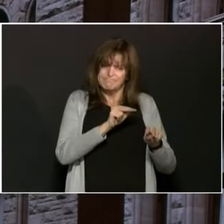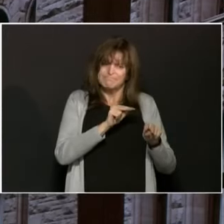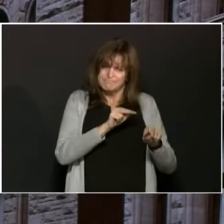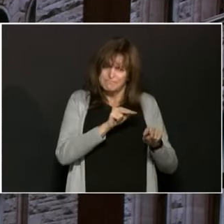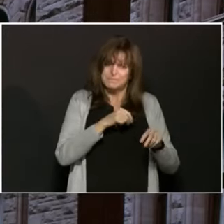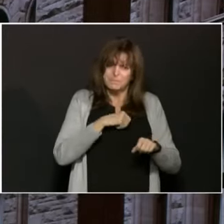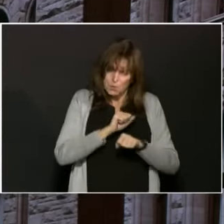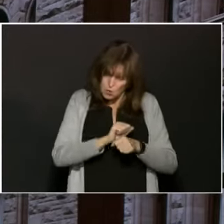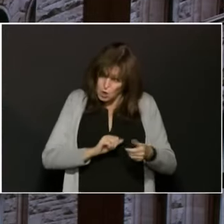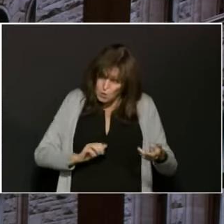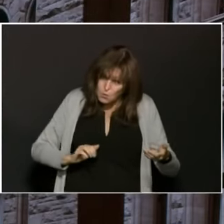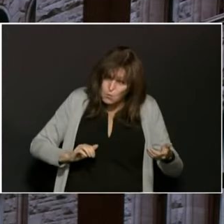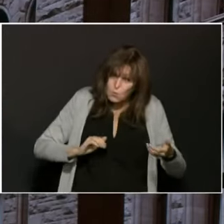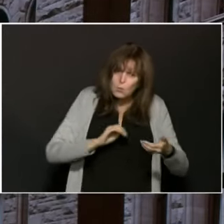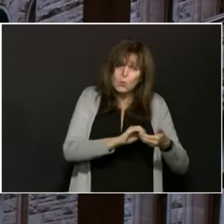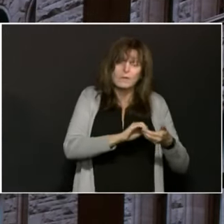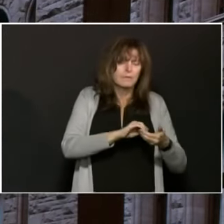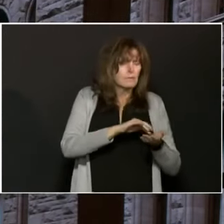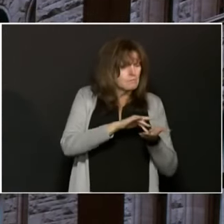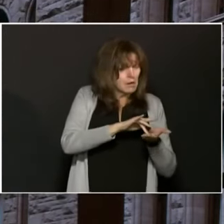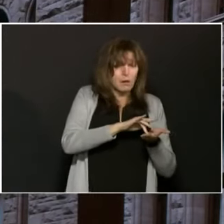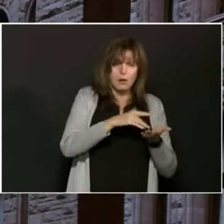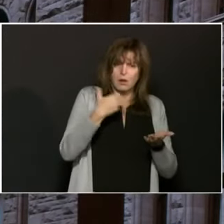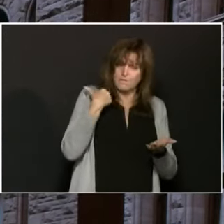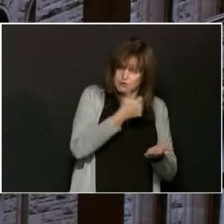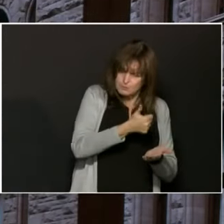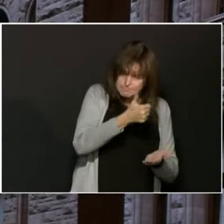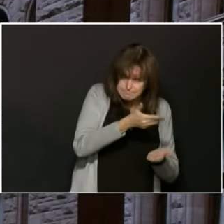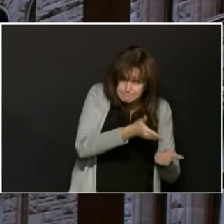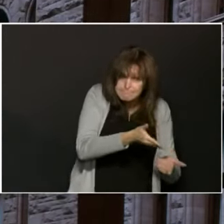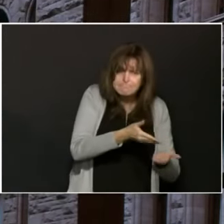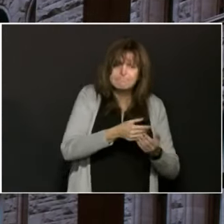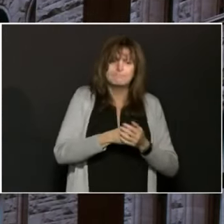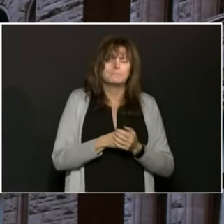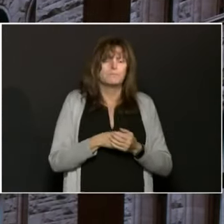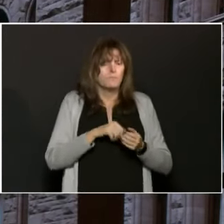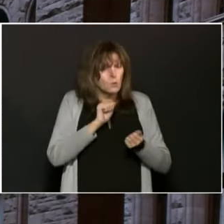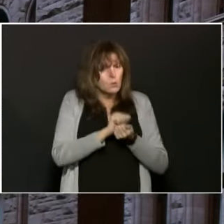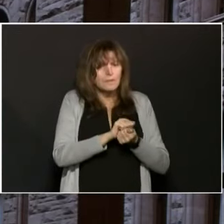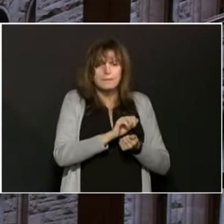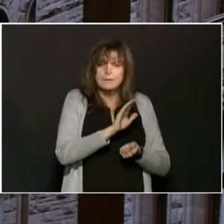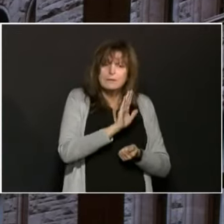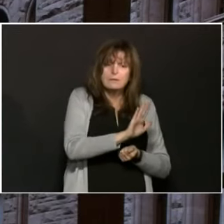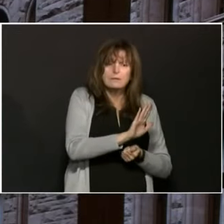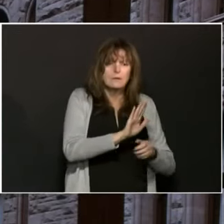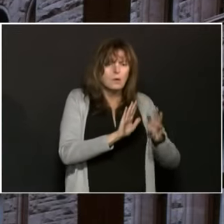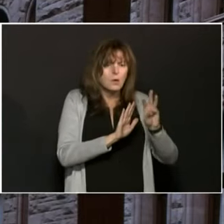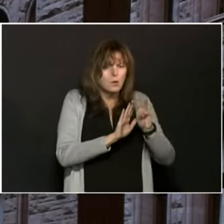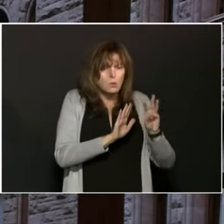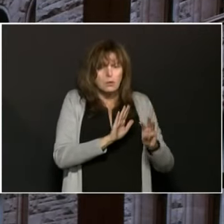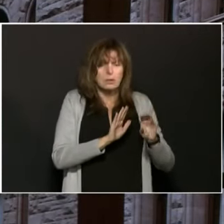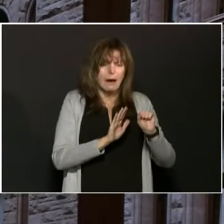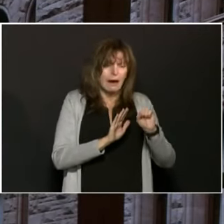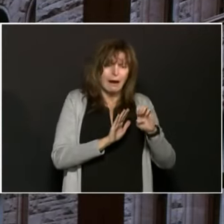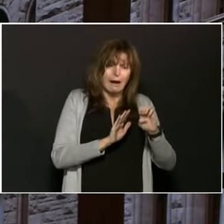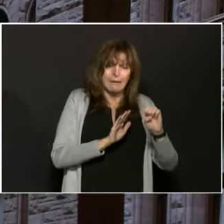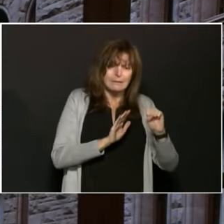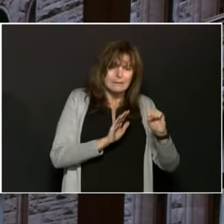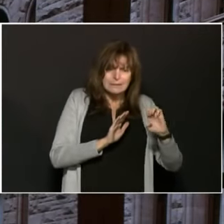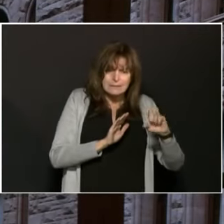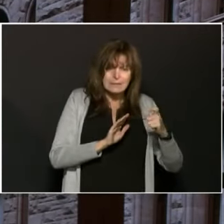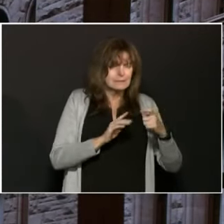with Dr. Ahmed, as well as with the municipal leaders within the Windsor-Essex region.